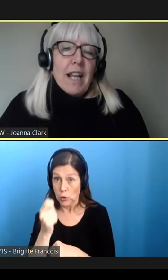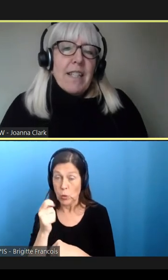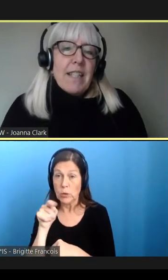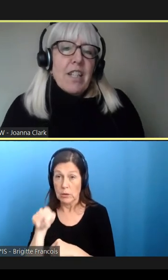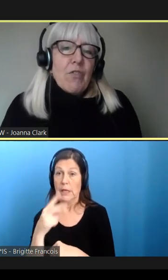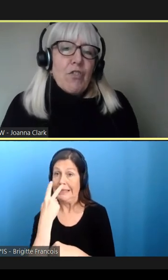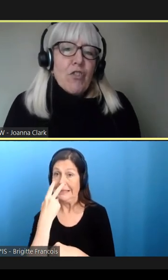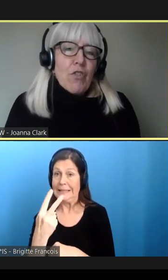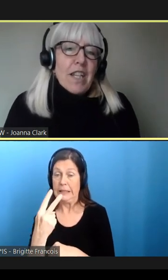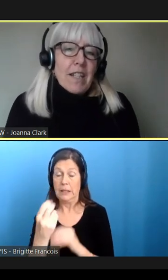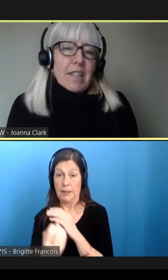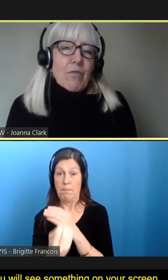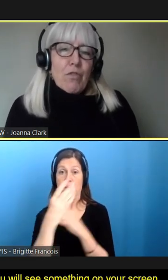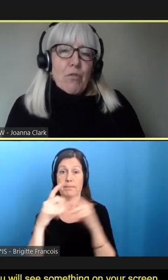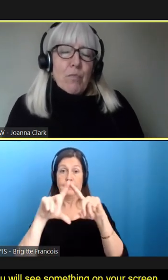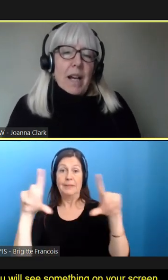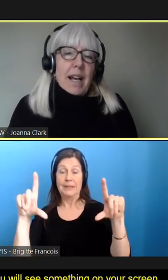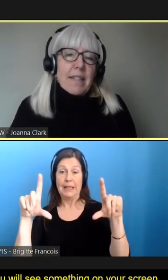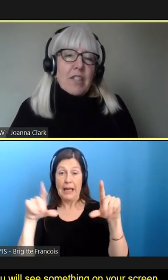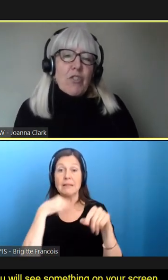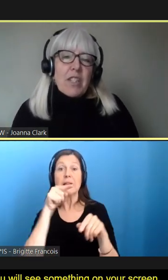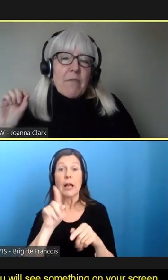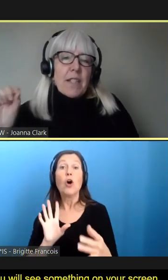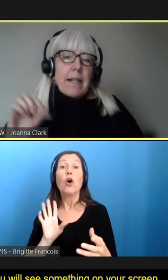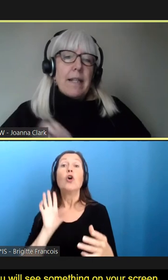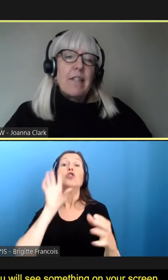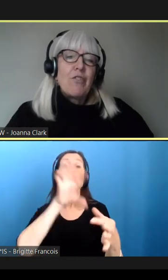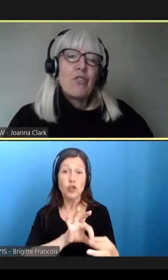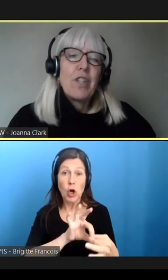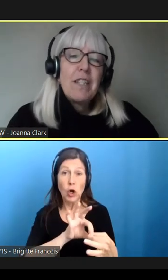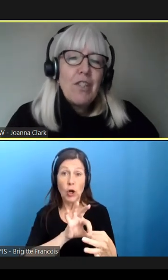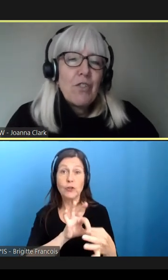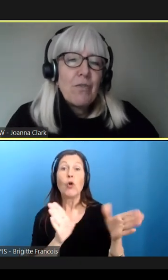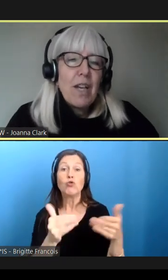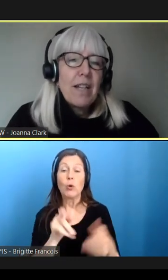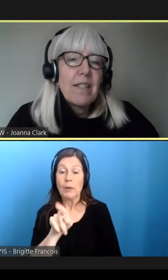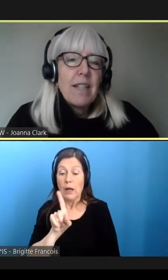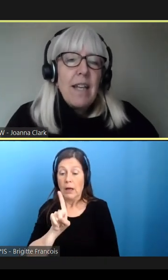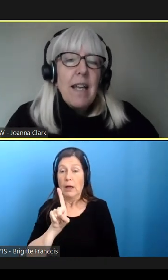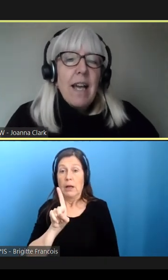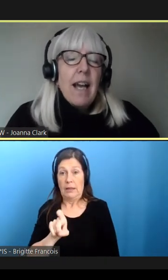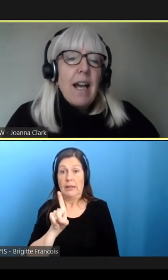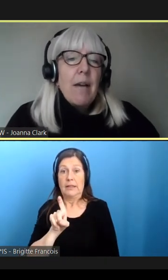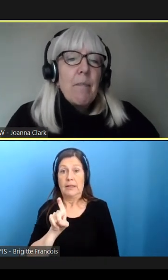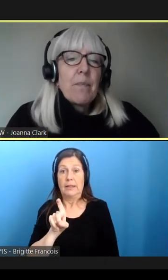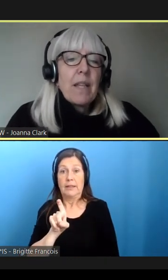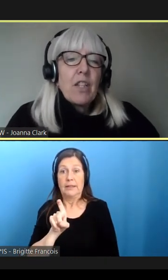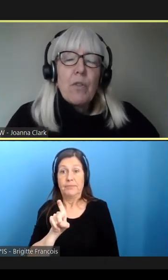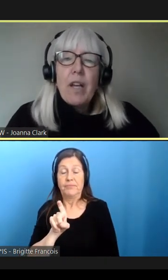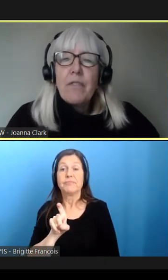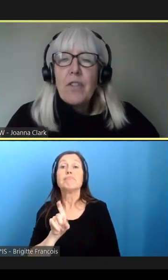screen asking you to join the room, and you just have to click join to do that.